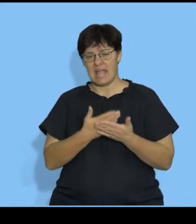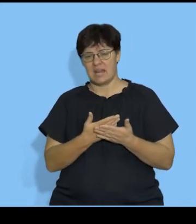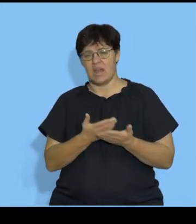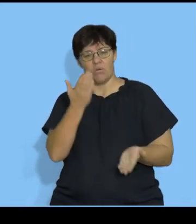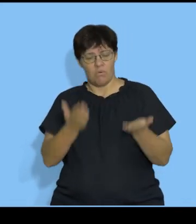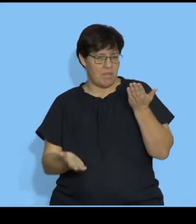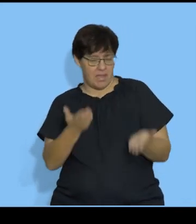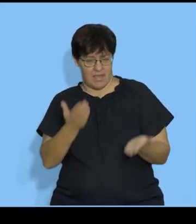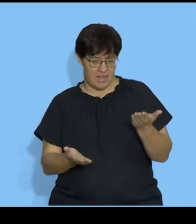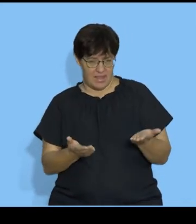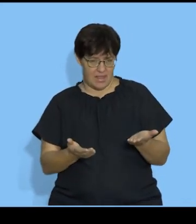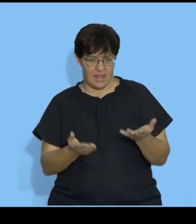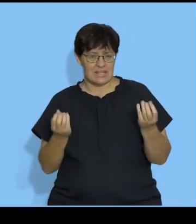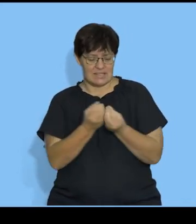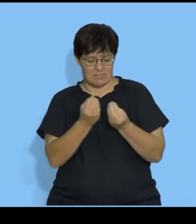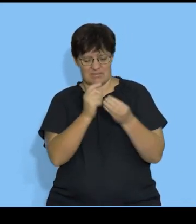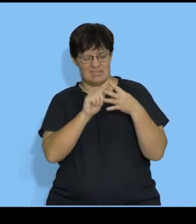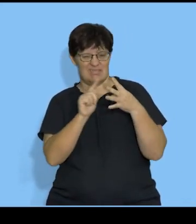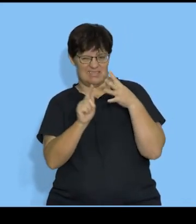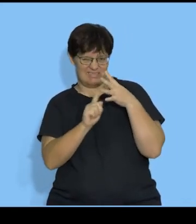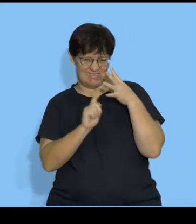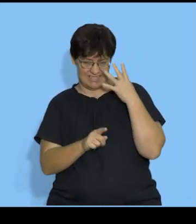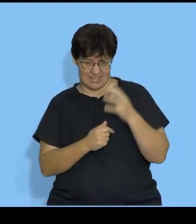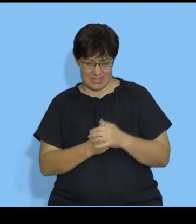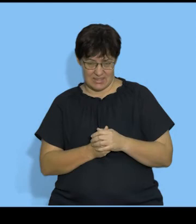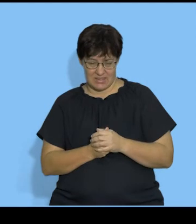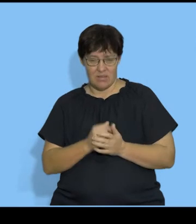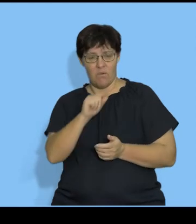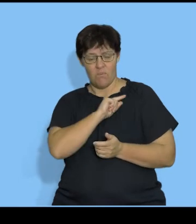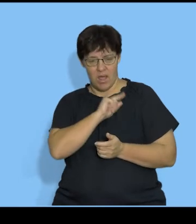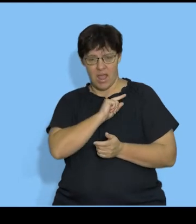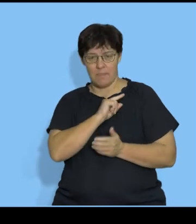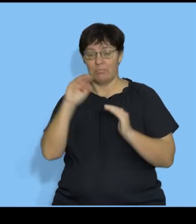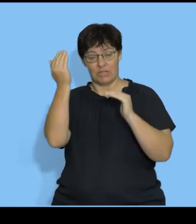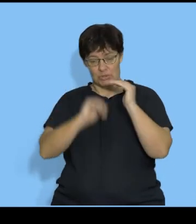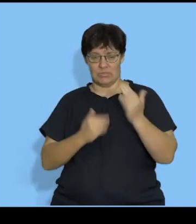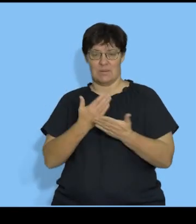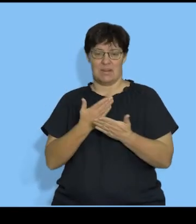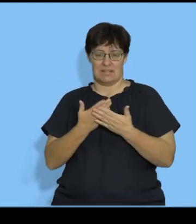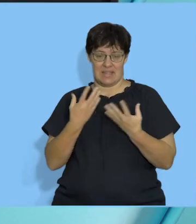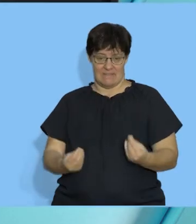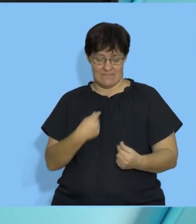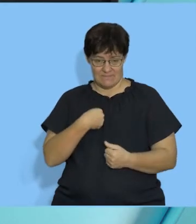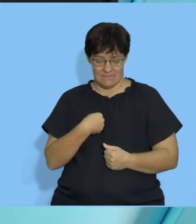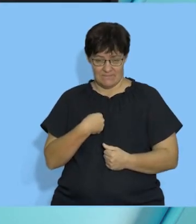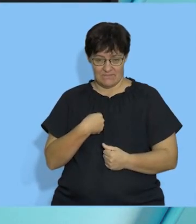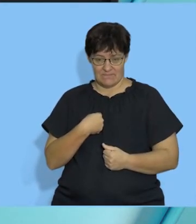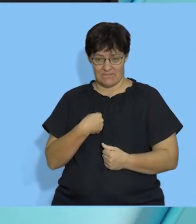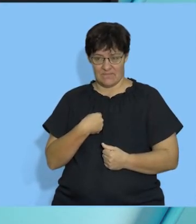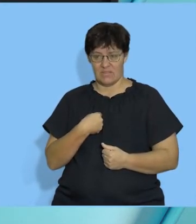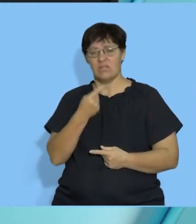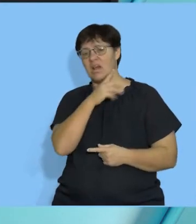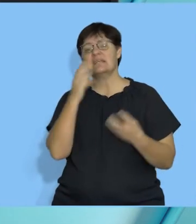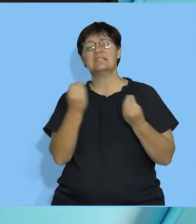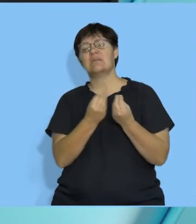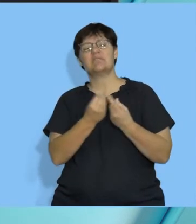compare different substances in terms of their reducing ability. And also think of it, we can talk of these